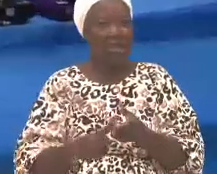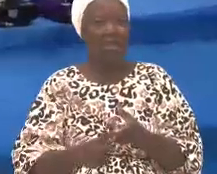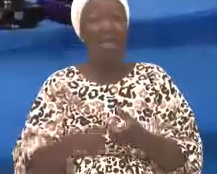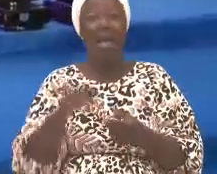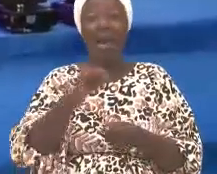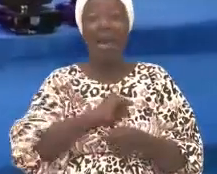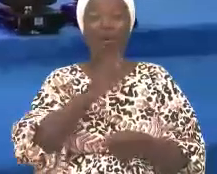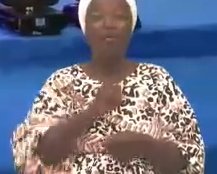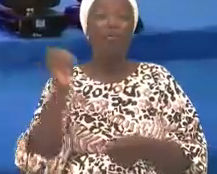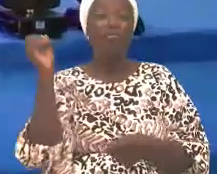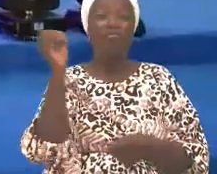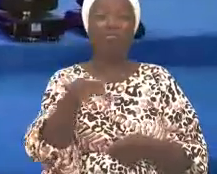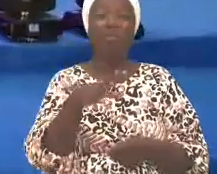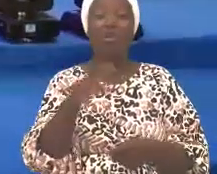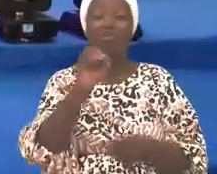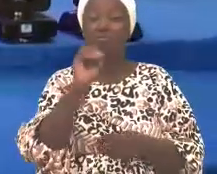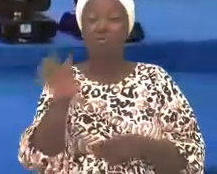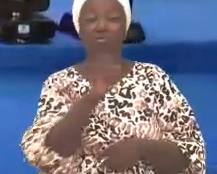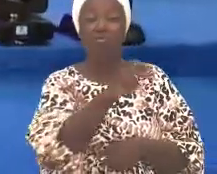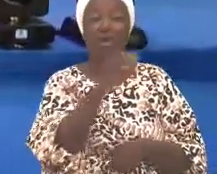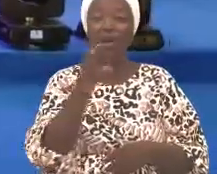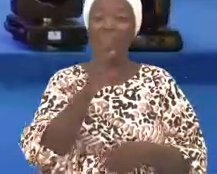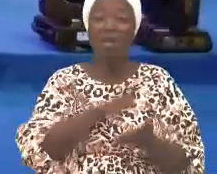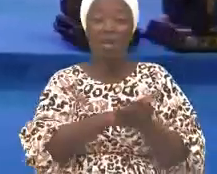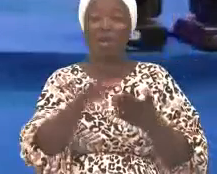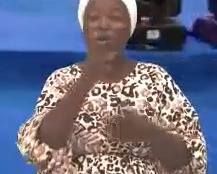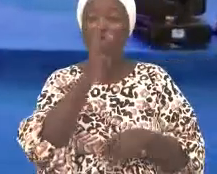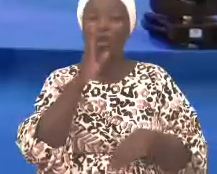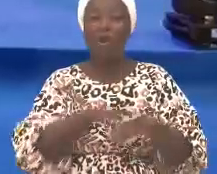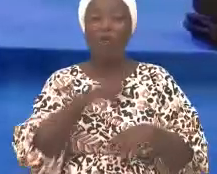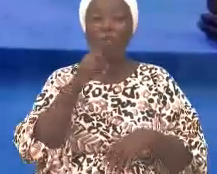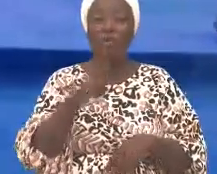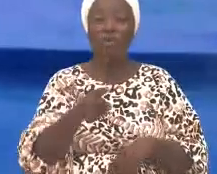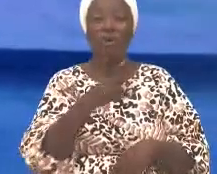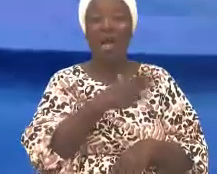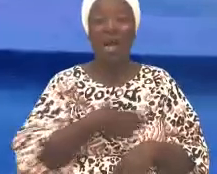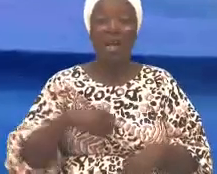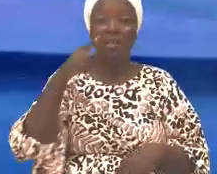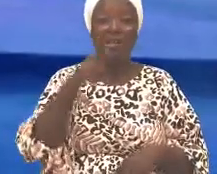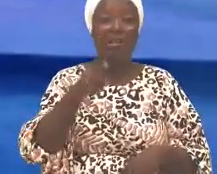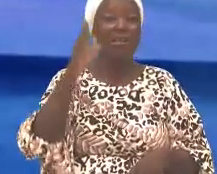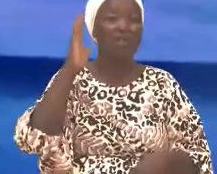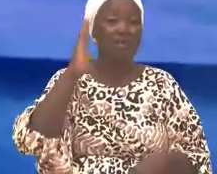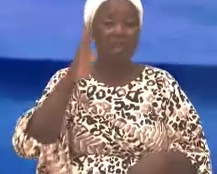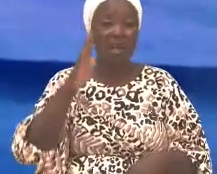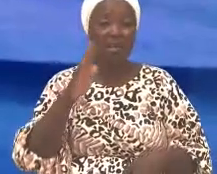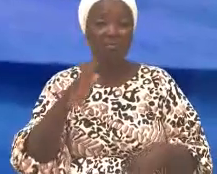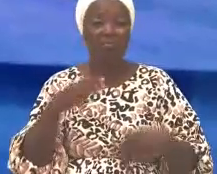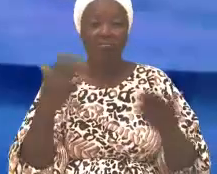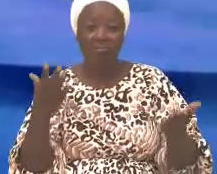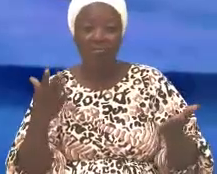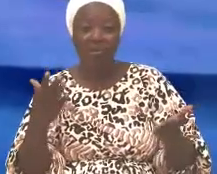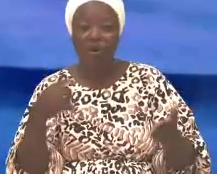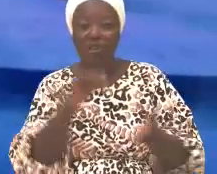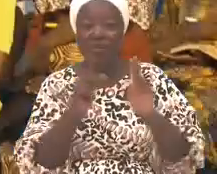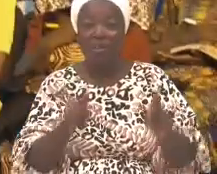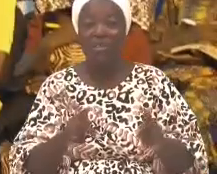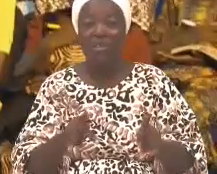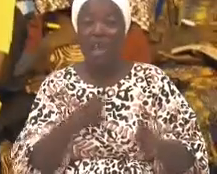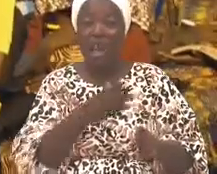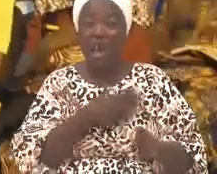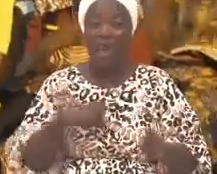sprinkle clean water upon you, and ye shall. Who is that person? Ye shall. I